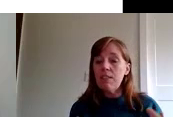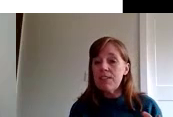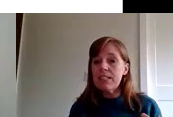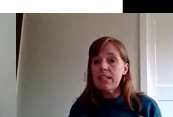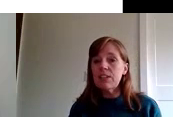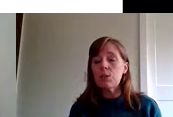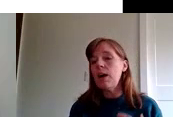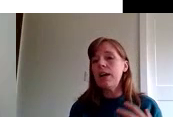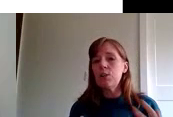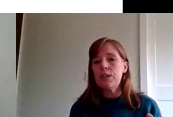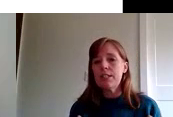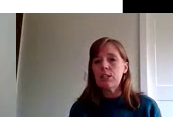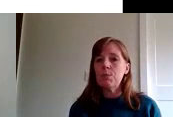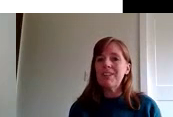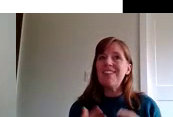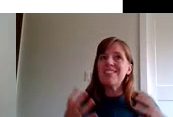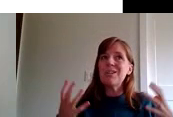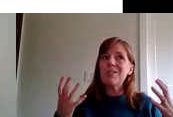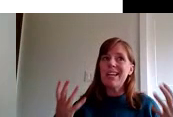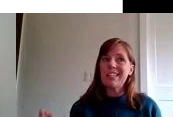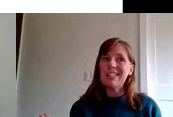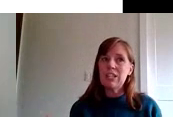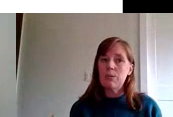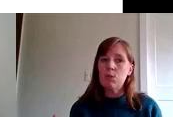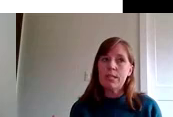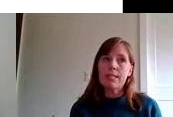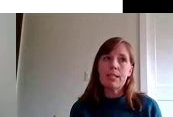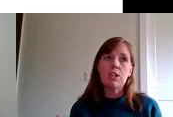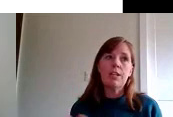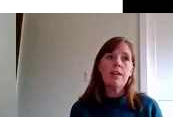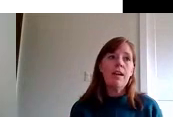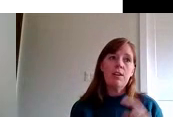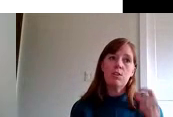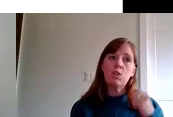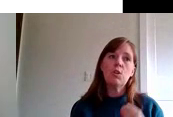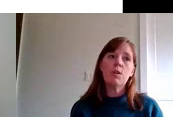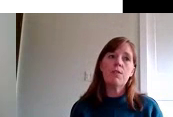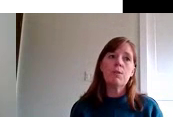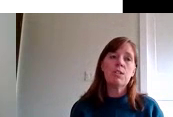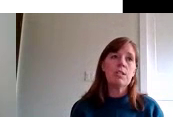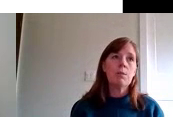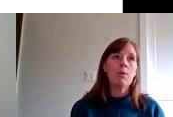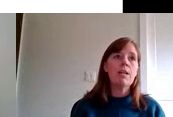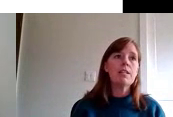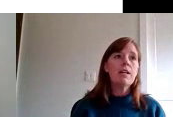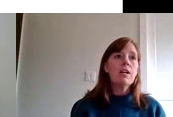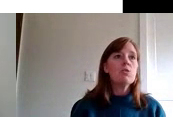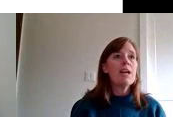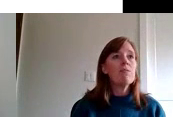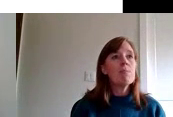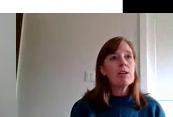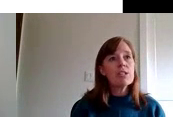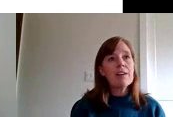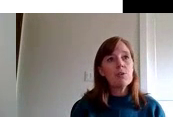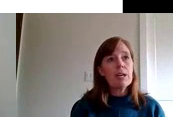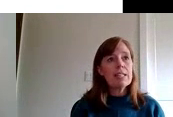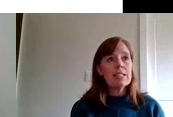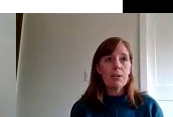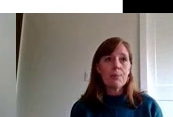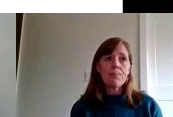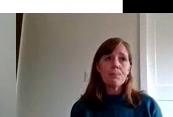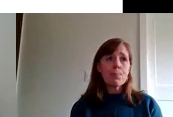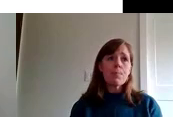like a video conferencing, so audio translation, but also text translation. And I'll show you one of those just in a moment. So we have